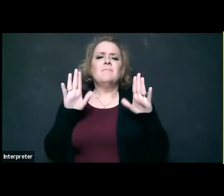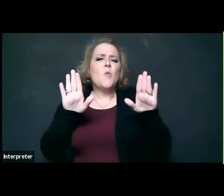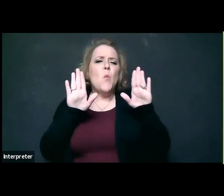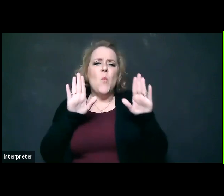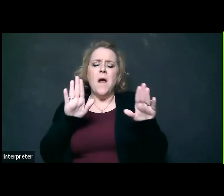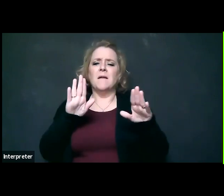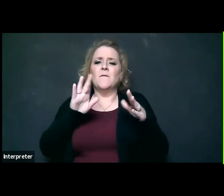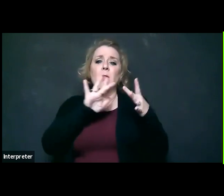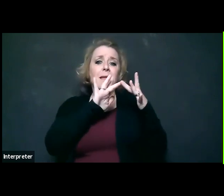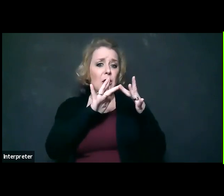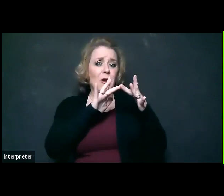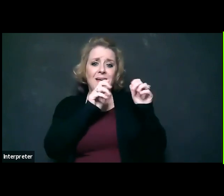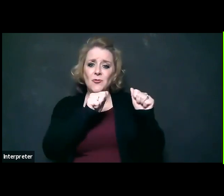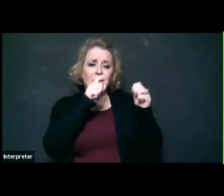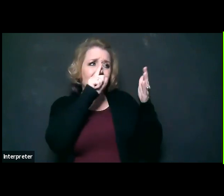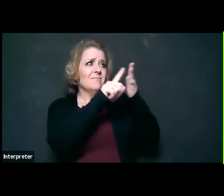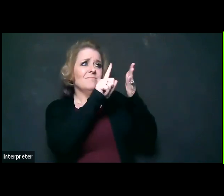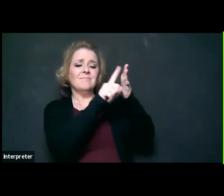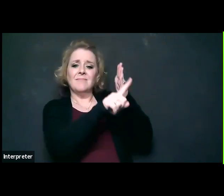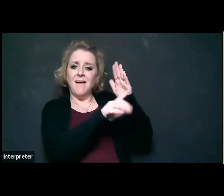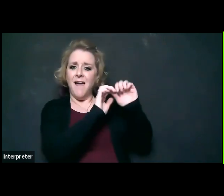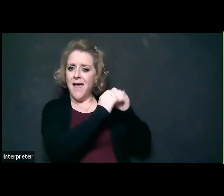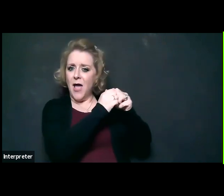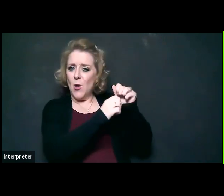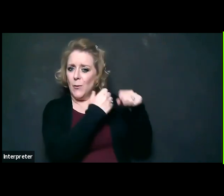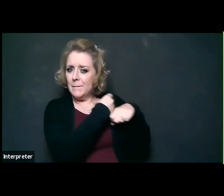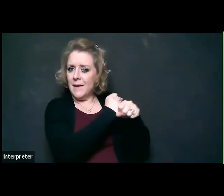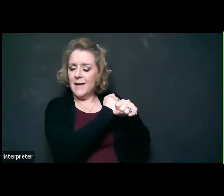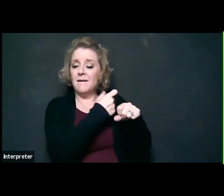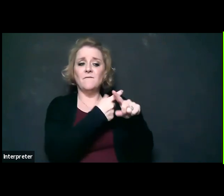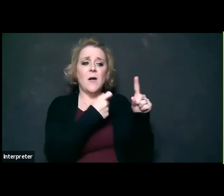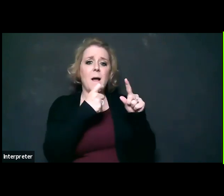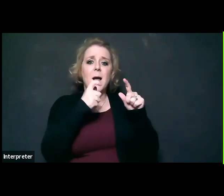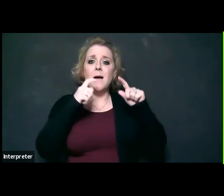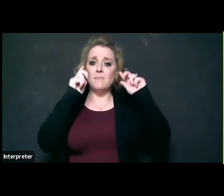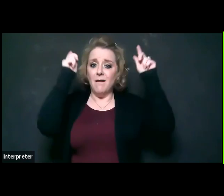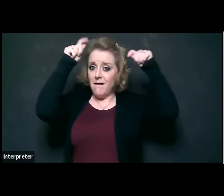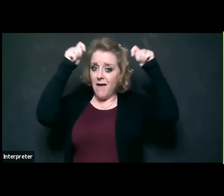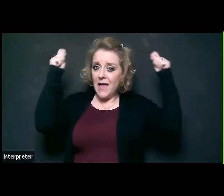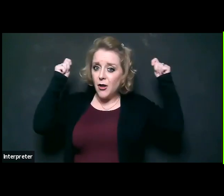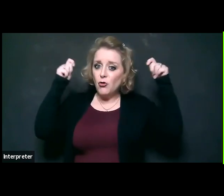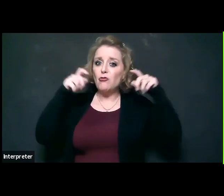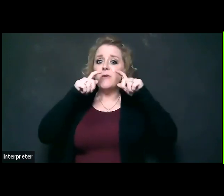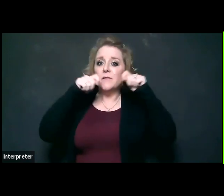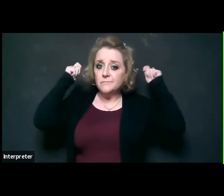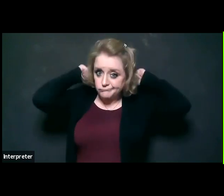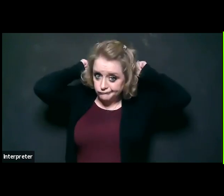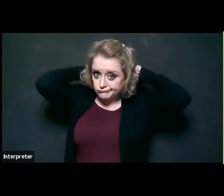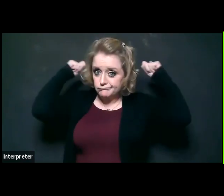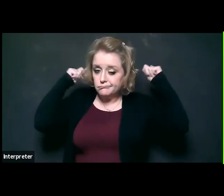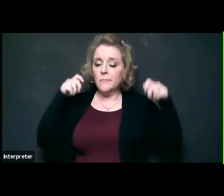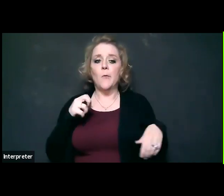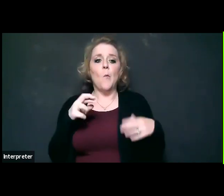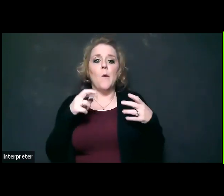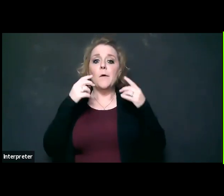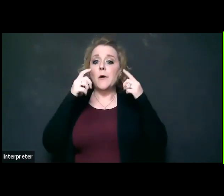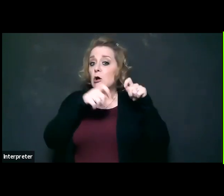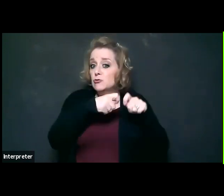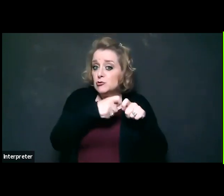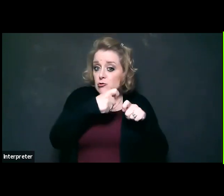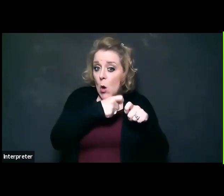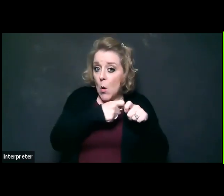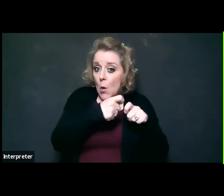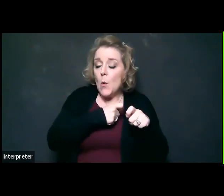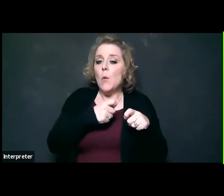from handkerchiefs with rubber bands, from sewed-on ones. I guarantee you, if you go to your church, there's somebody at your church